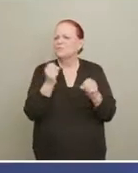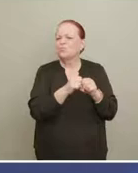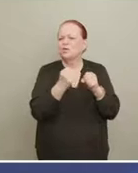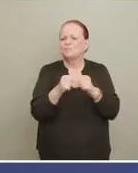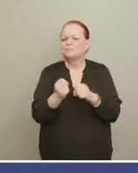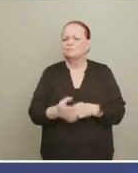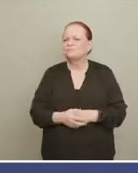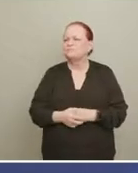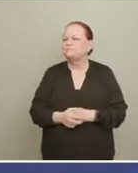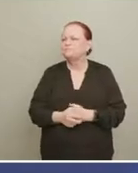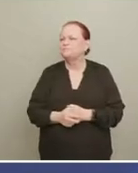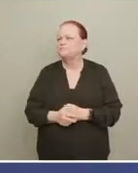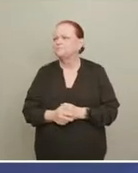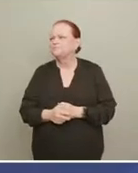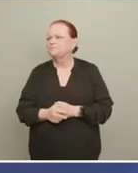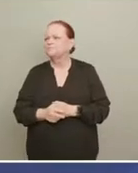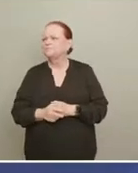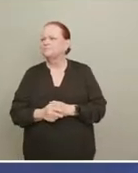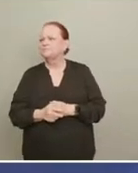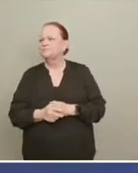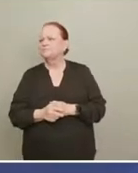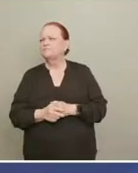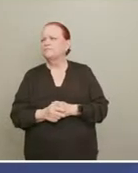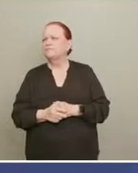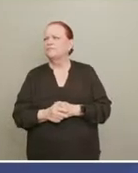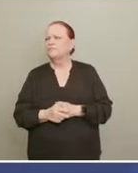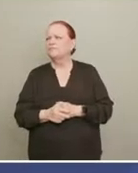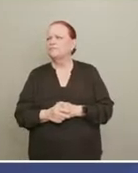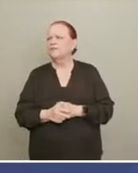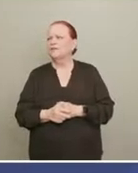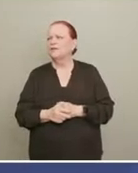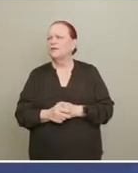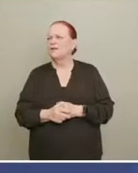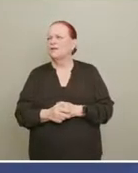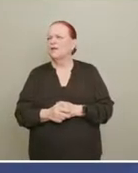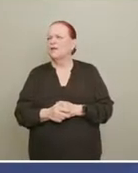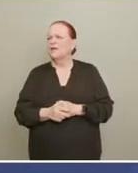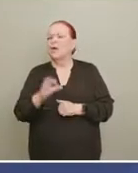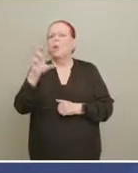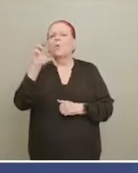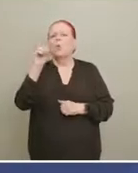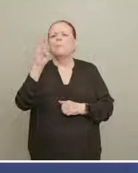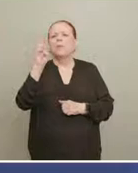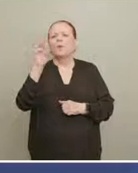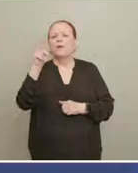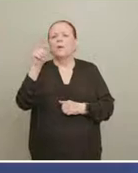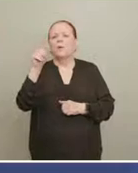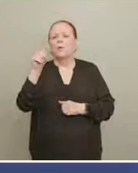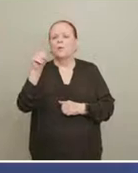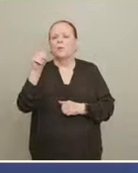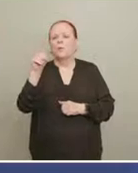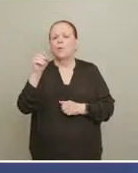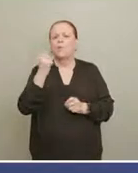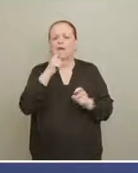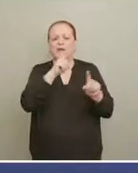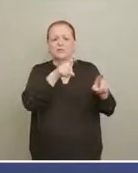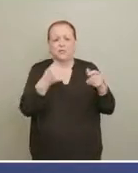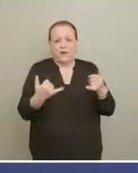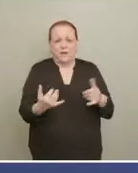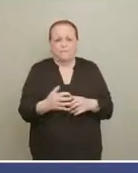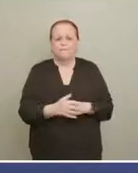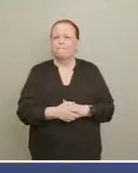data? Thank you, Norberto. And Norberto, we'll go ahead and answer that question, and then we'll come back to the next question in the queue. Thank